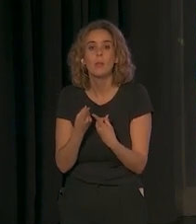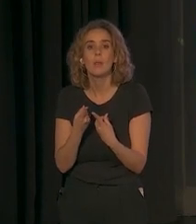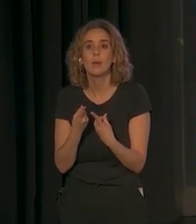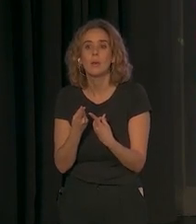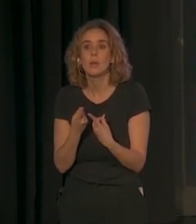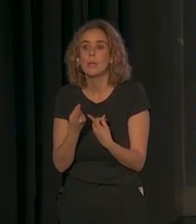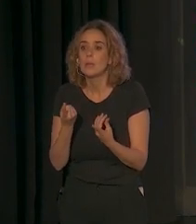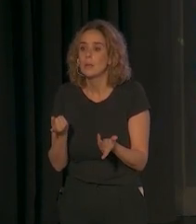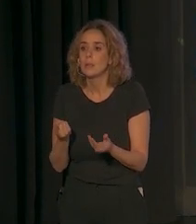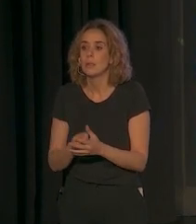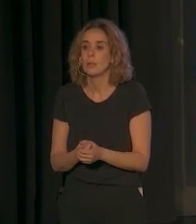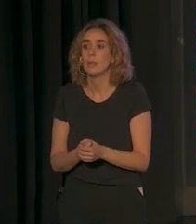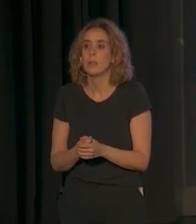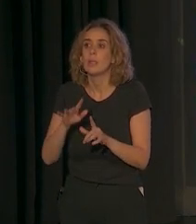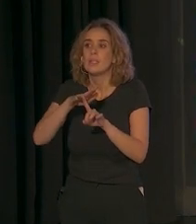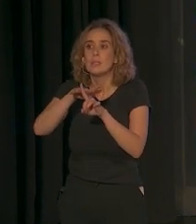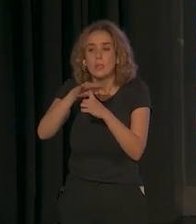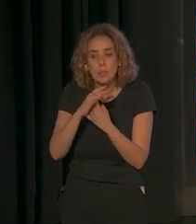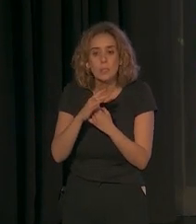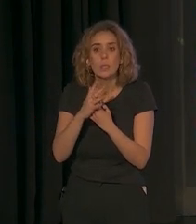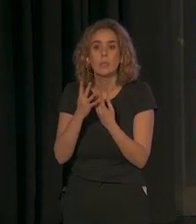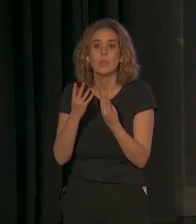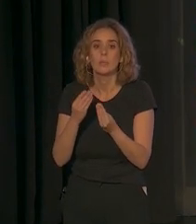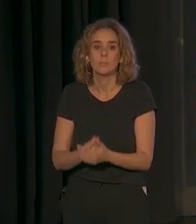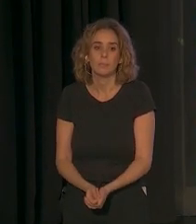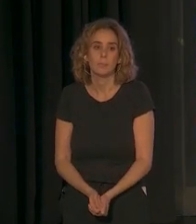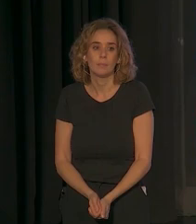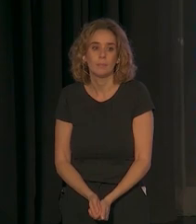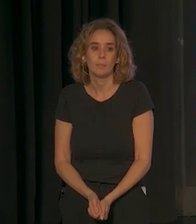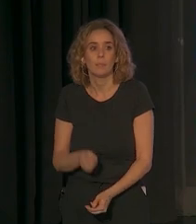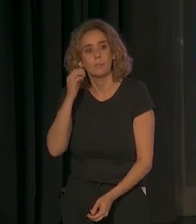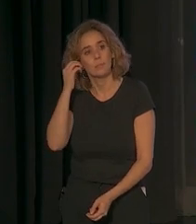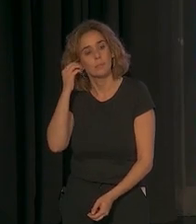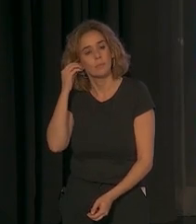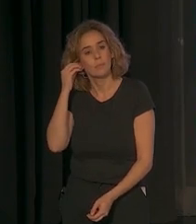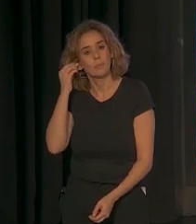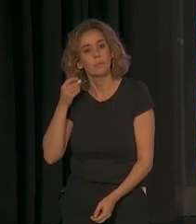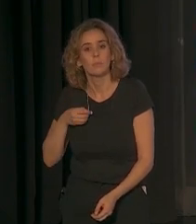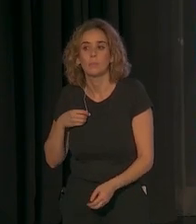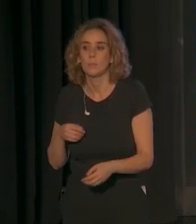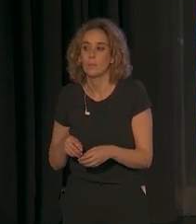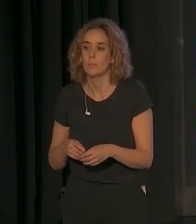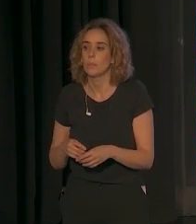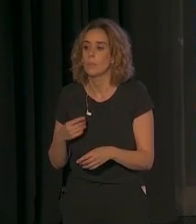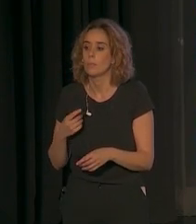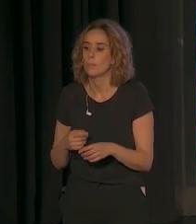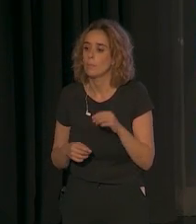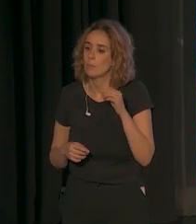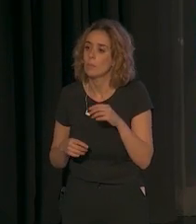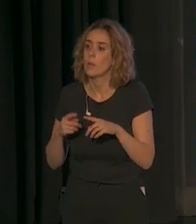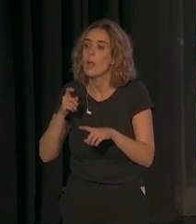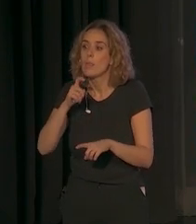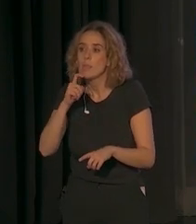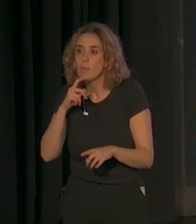the families when circumstances are out of home, really? When maybe that child has issues